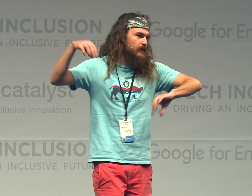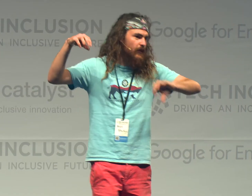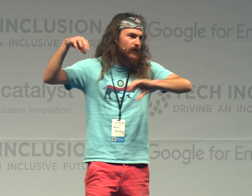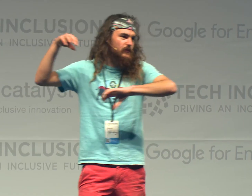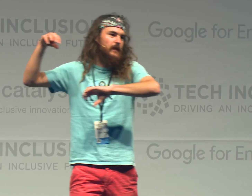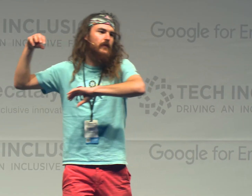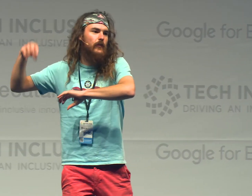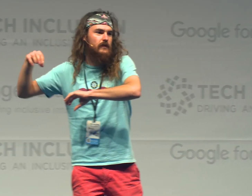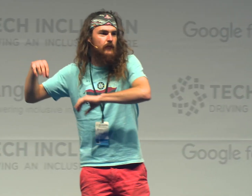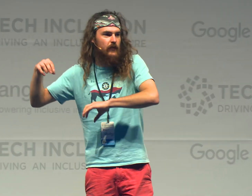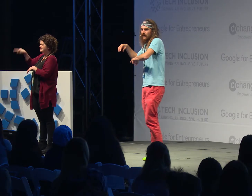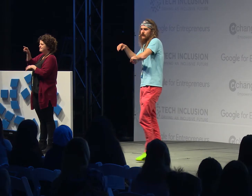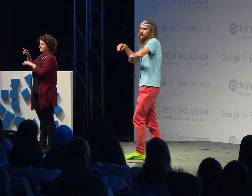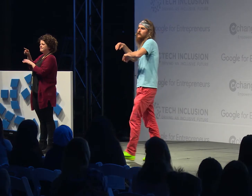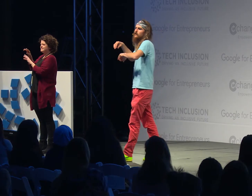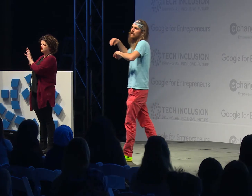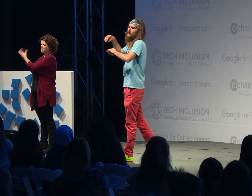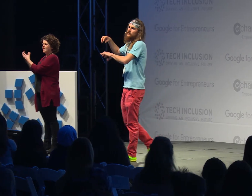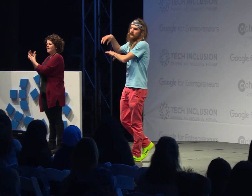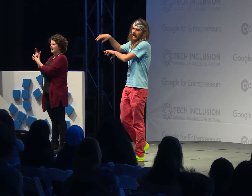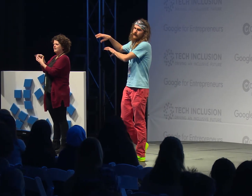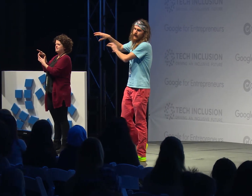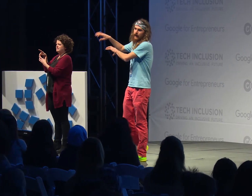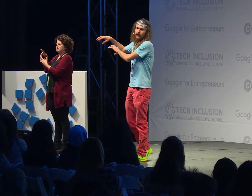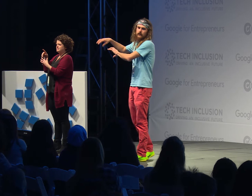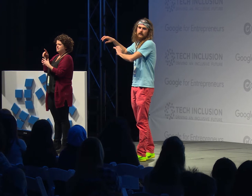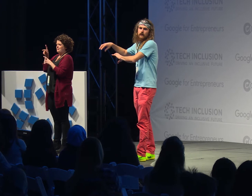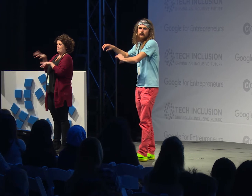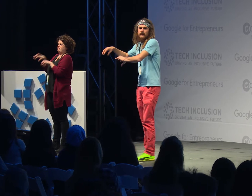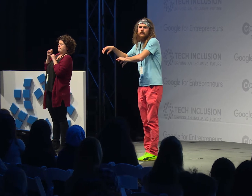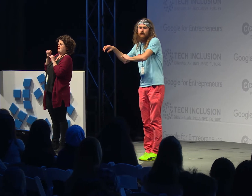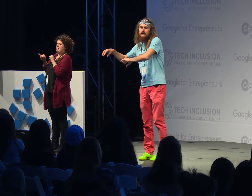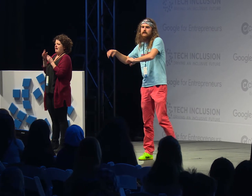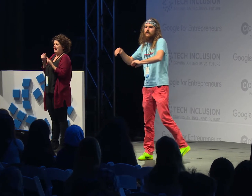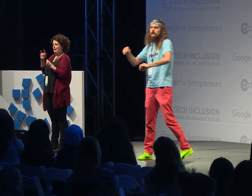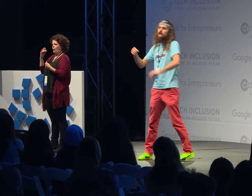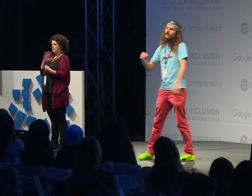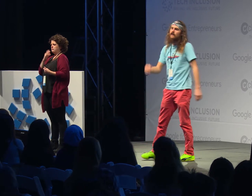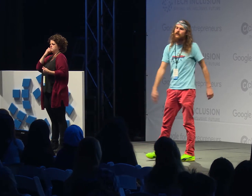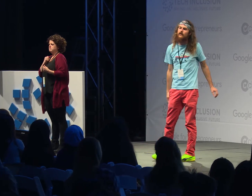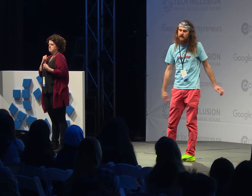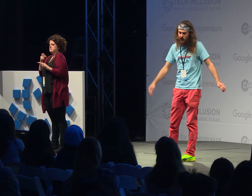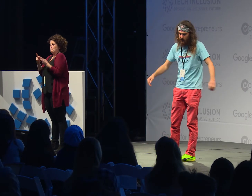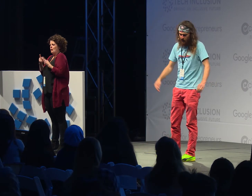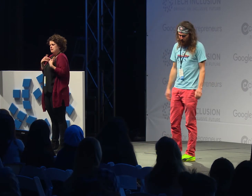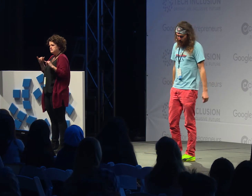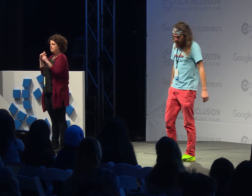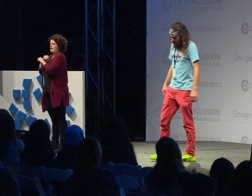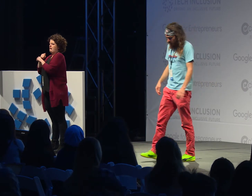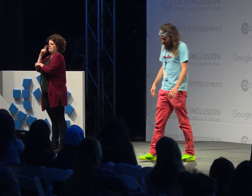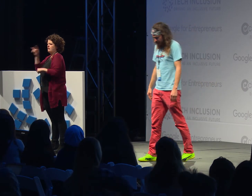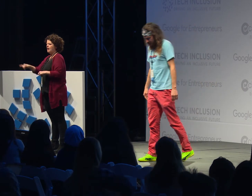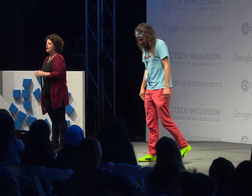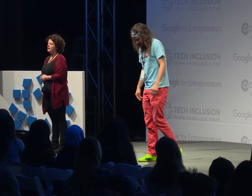Hearst and all those people were some of the main people who took land from that area, which is one of our sacred spaces that we're still fighting for. So